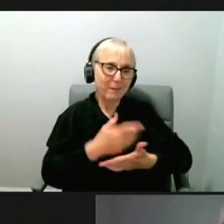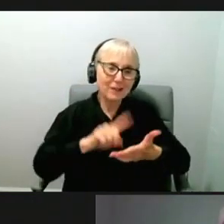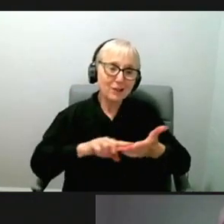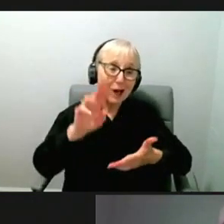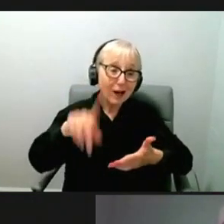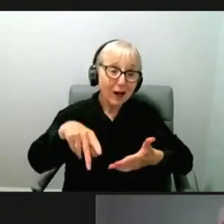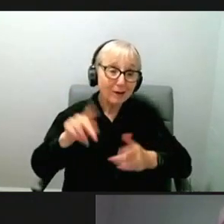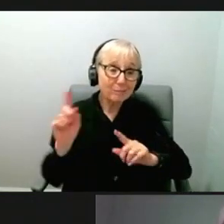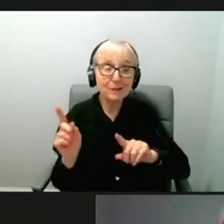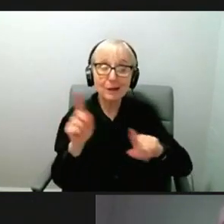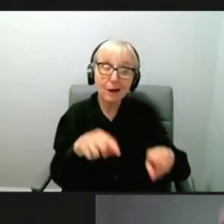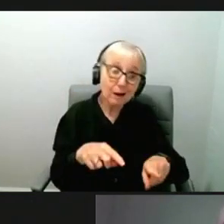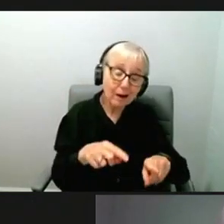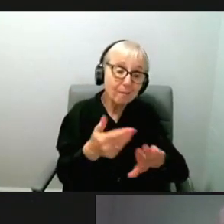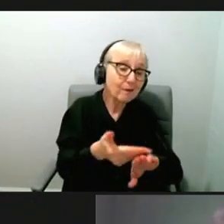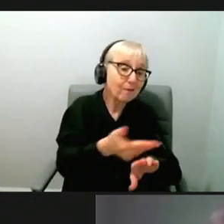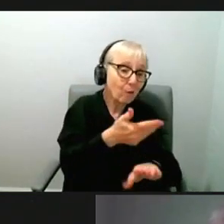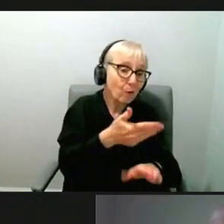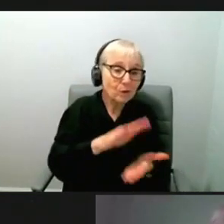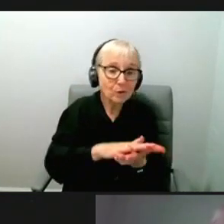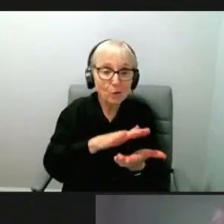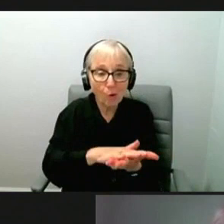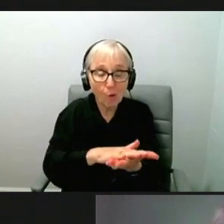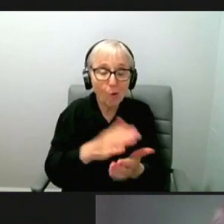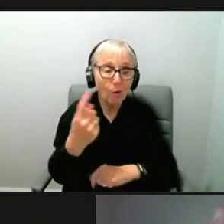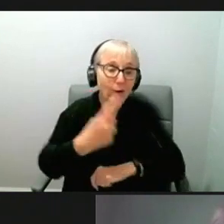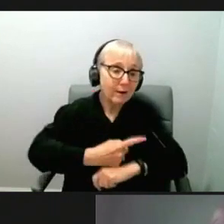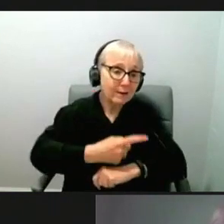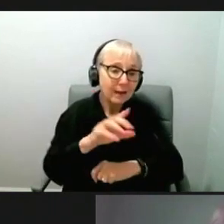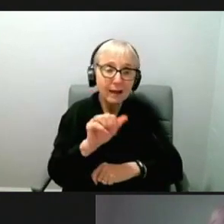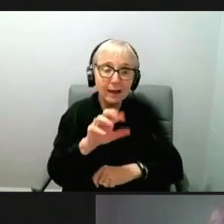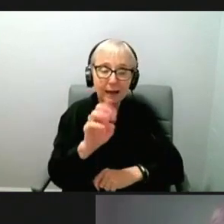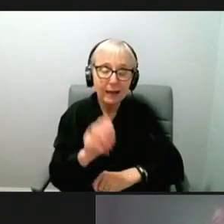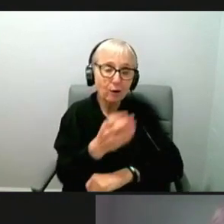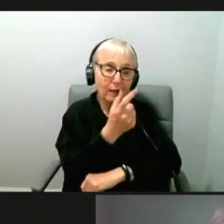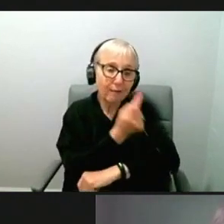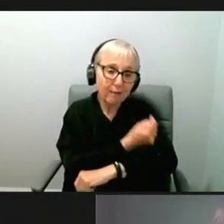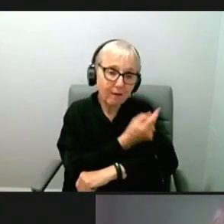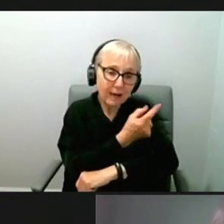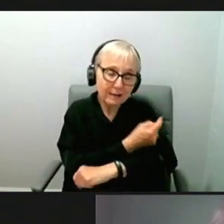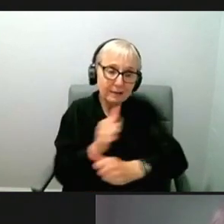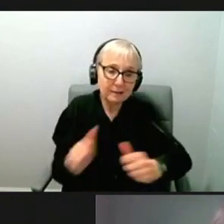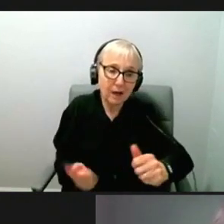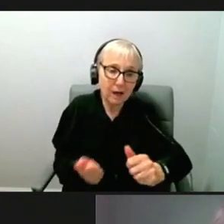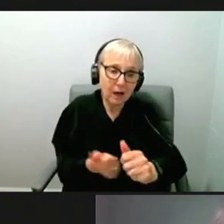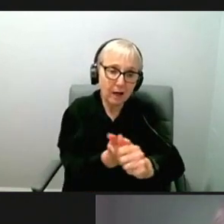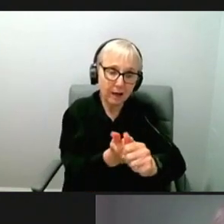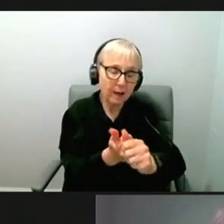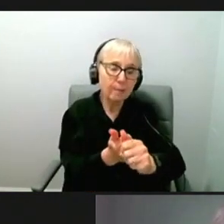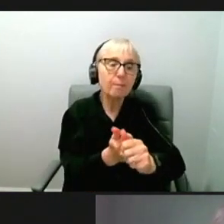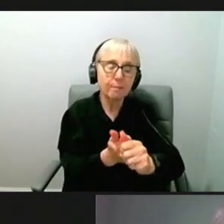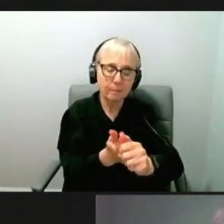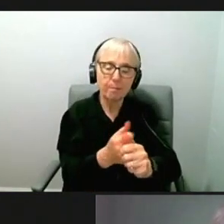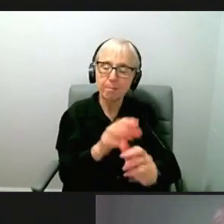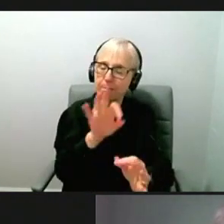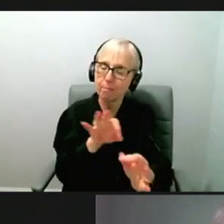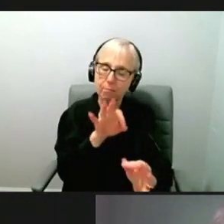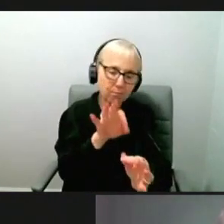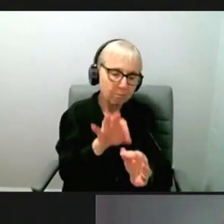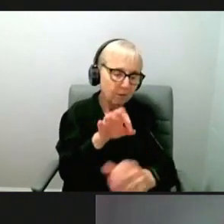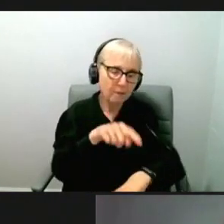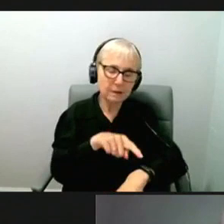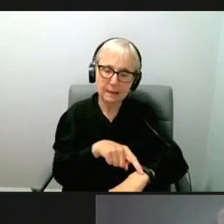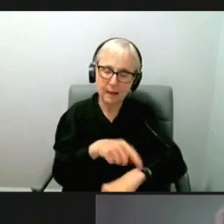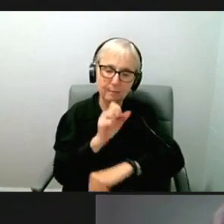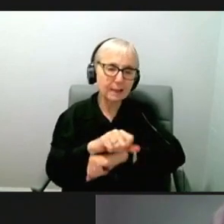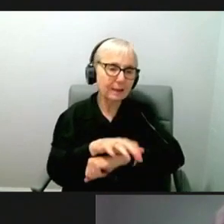coming in before school, before daycare to get their vaccines caught up. It's a perfect time to get their COVID shots. We'll wait